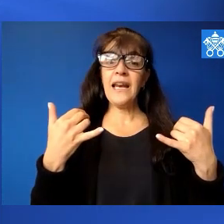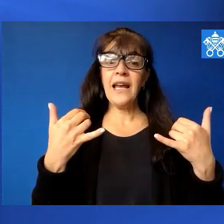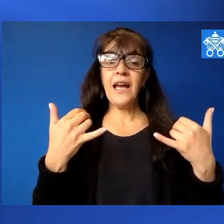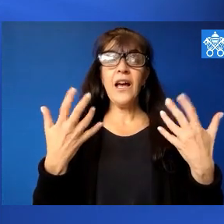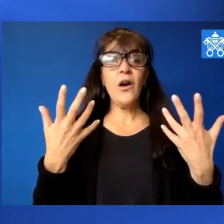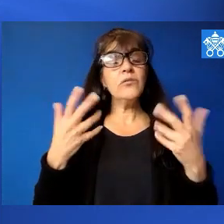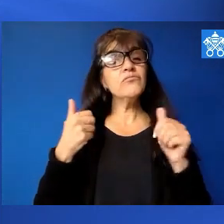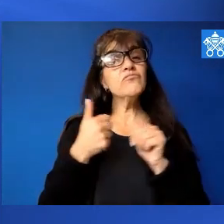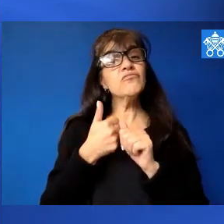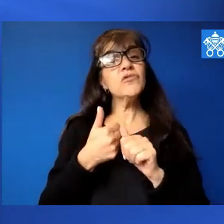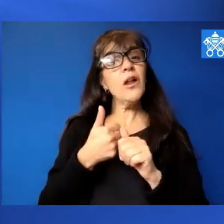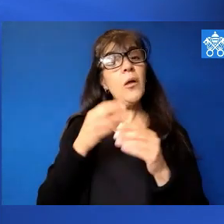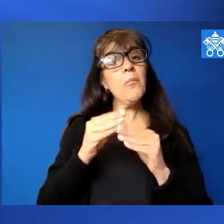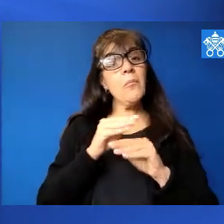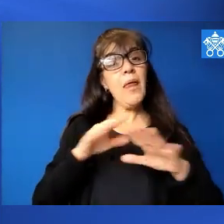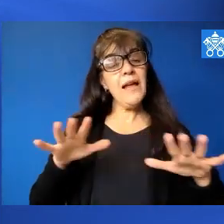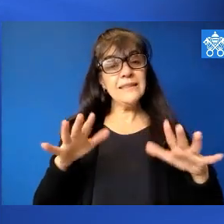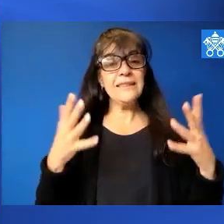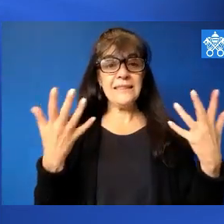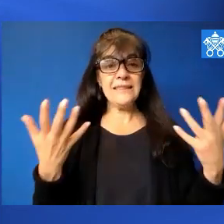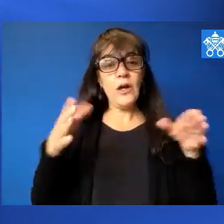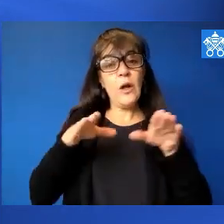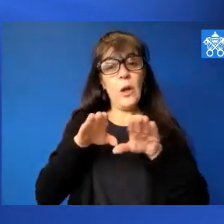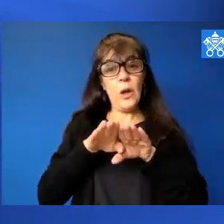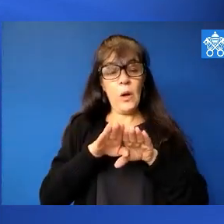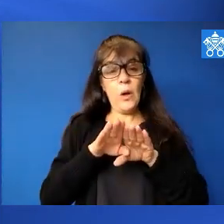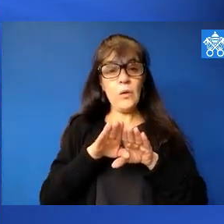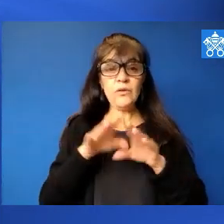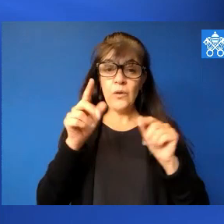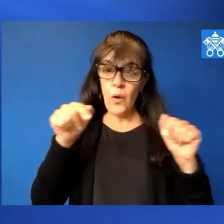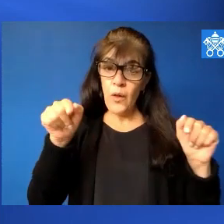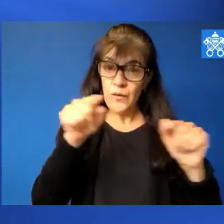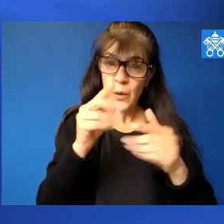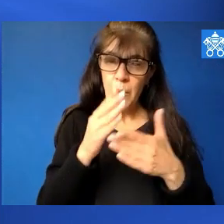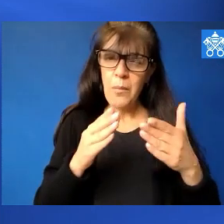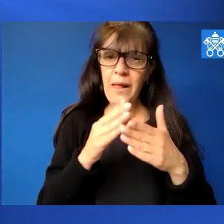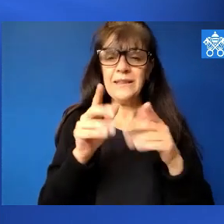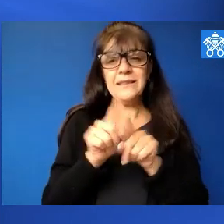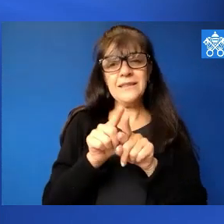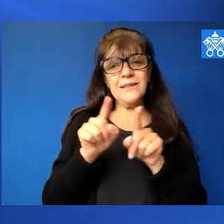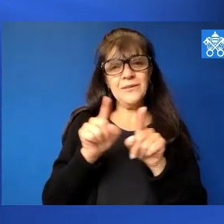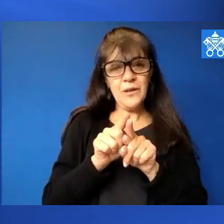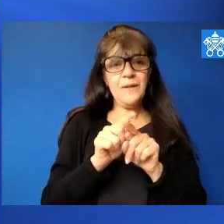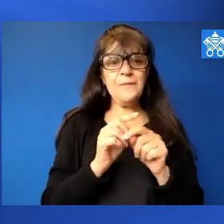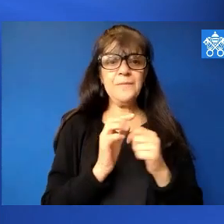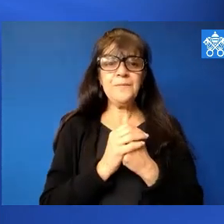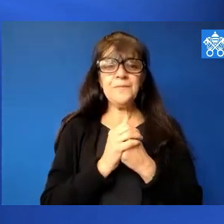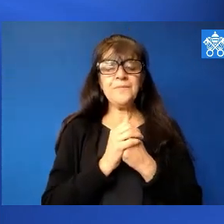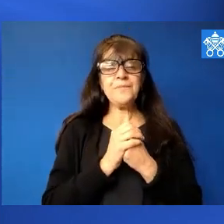And then applause following Pope Francis' apostolic blessing there, going out to all those present, all of you out there as